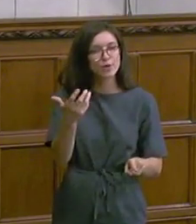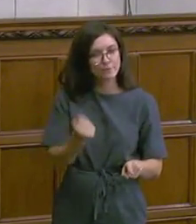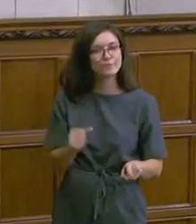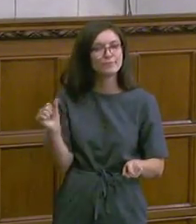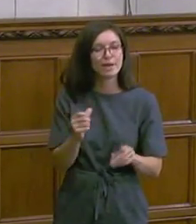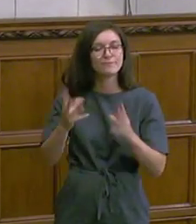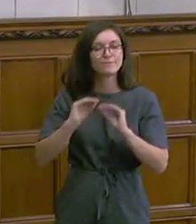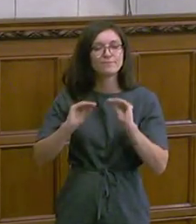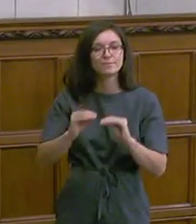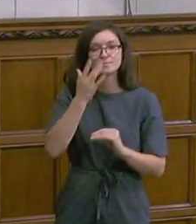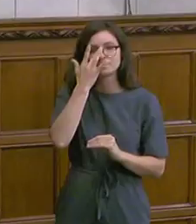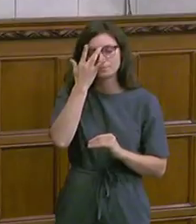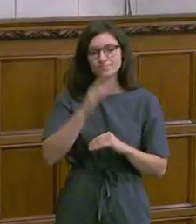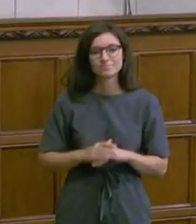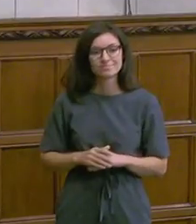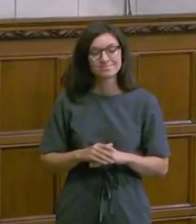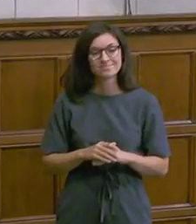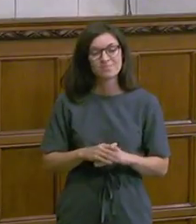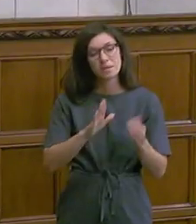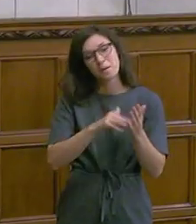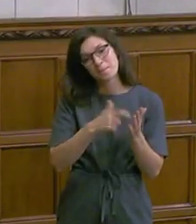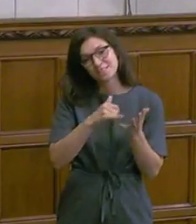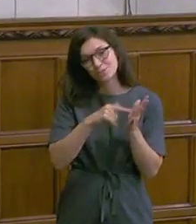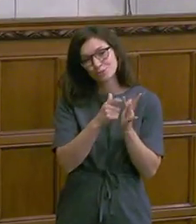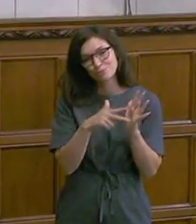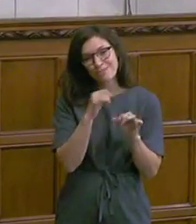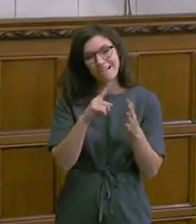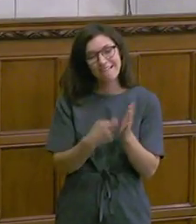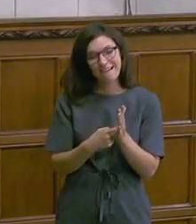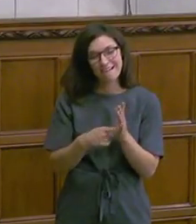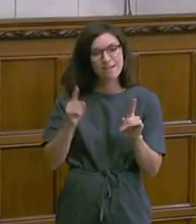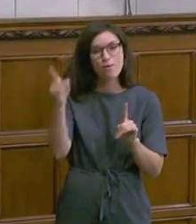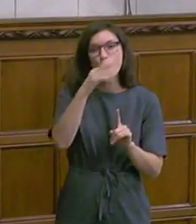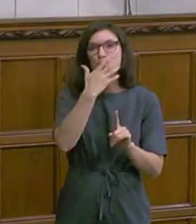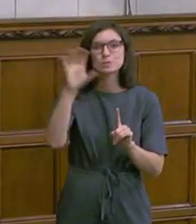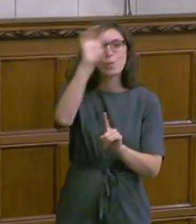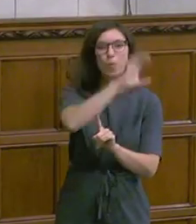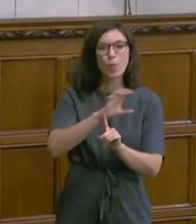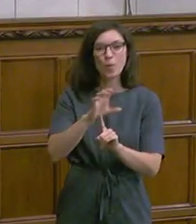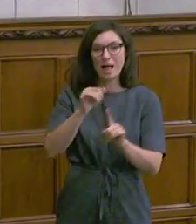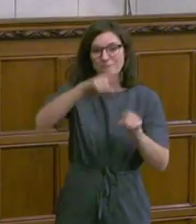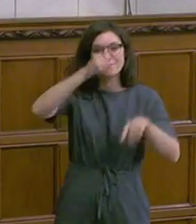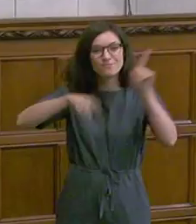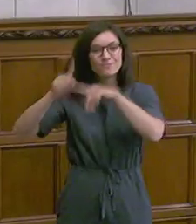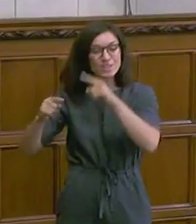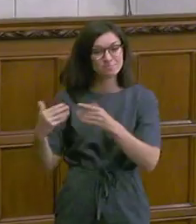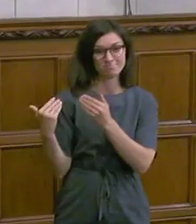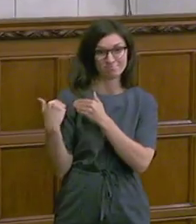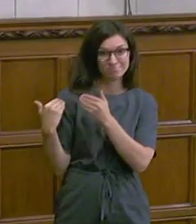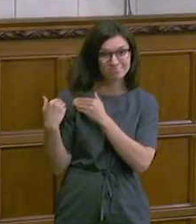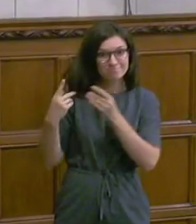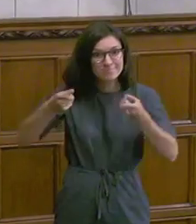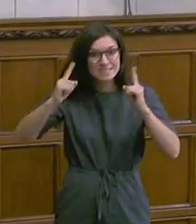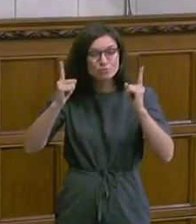child or school will have a head and teachers as dedicated as we have in Bamborough or in Elmfield, in my honourable friend